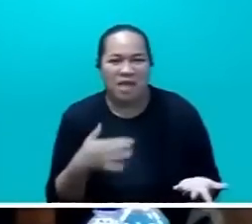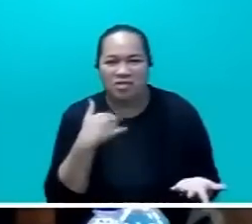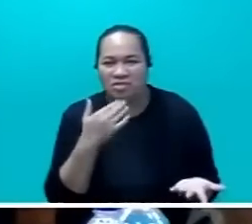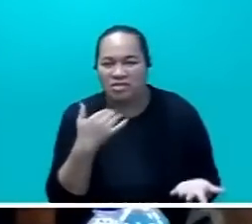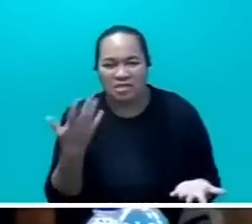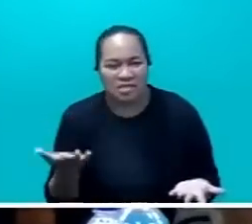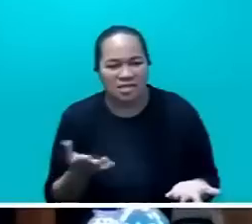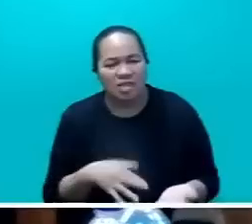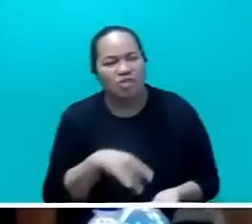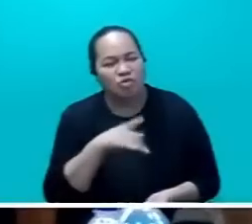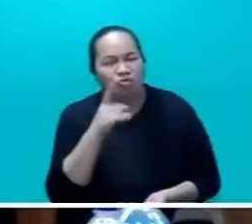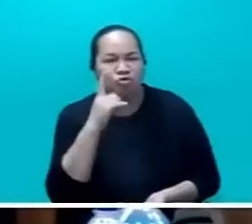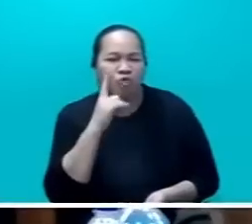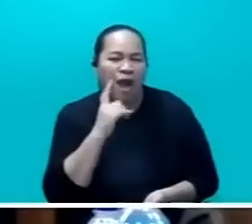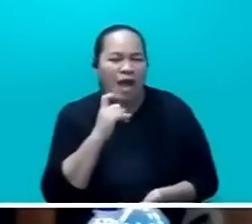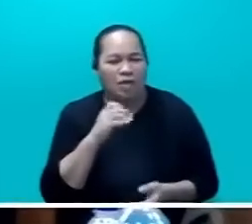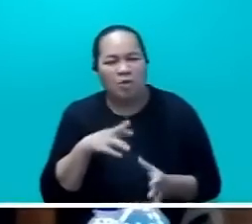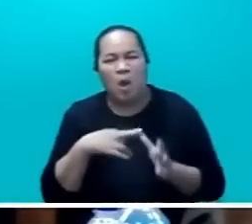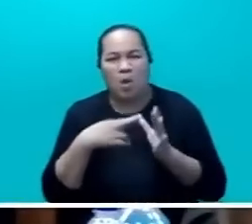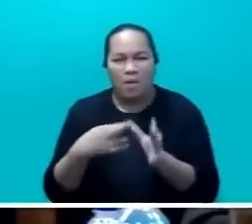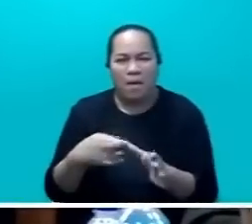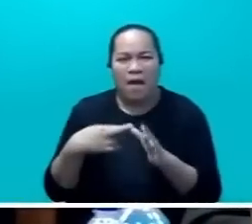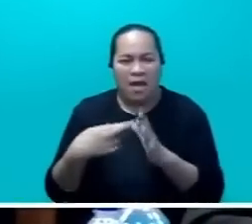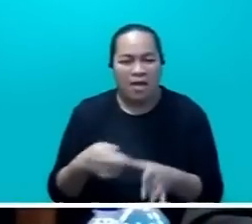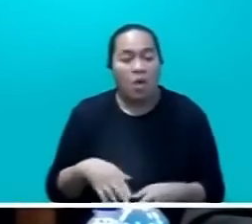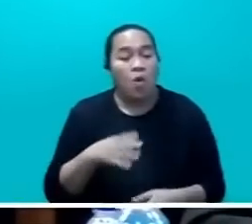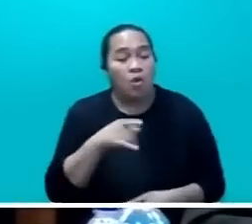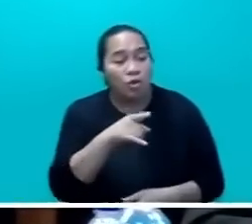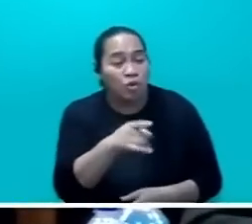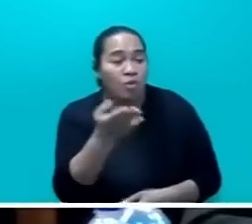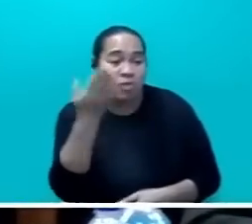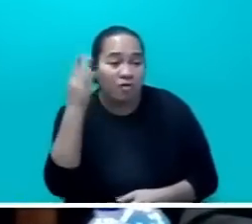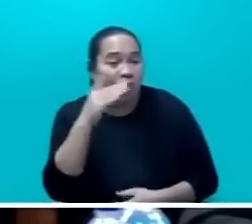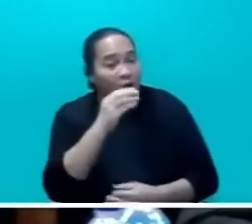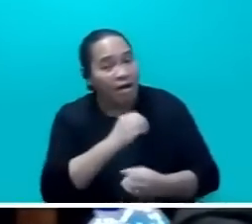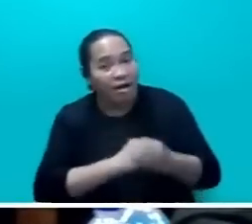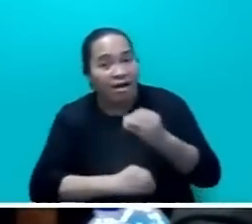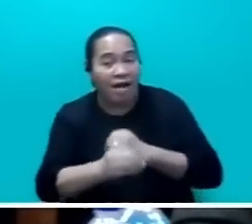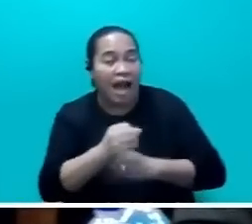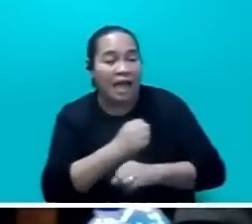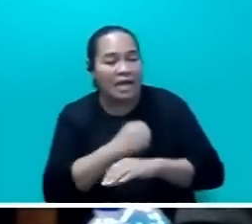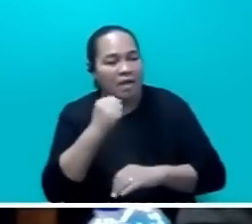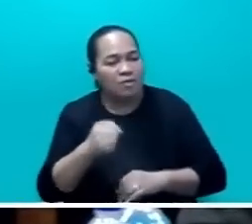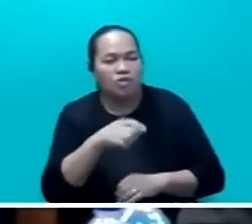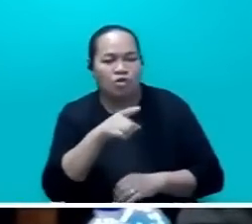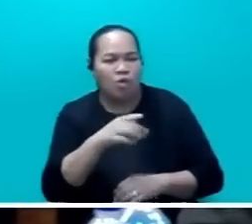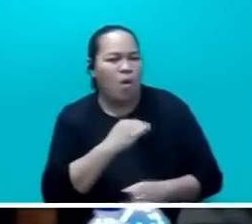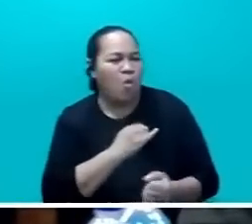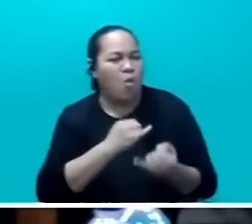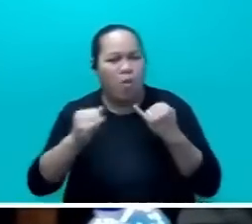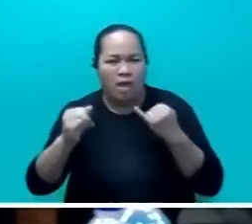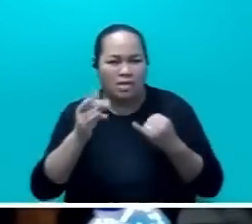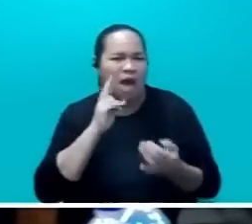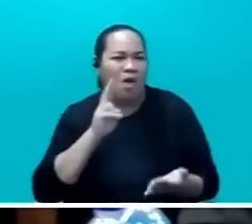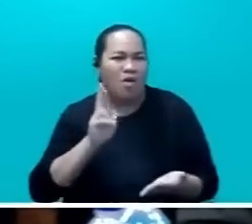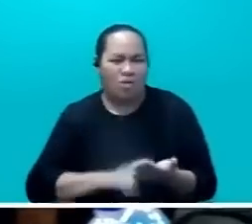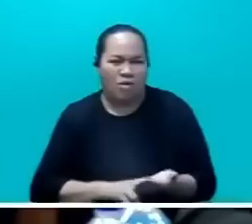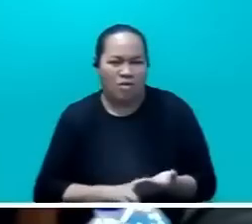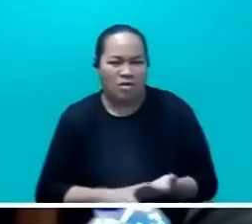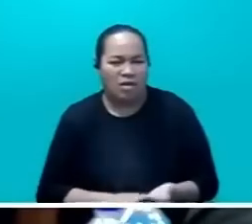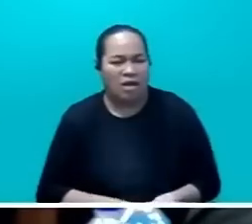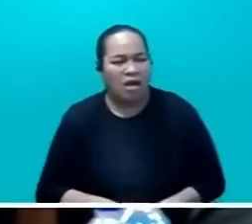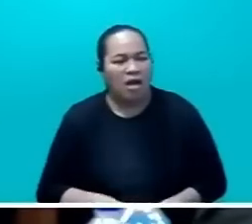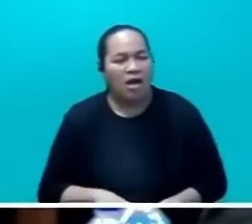they justify, when they were in government, they had one of the worst records of